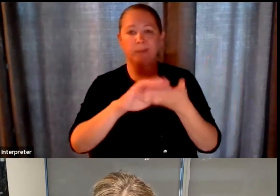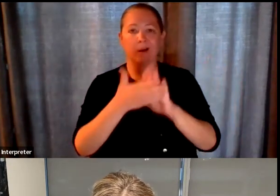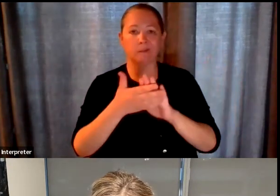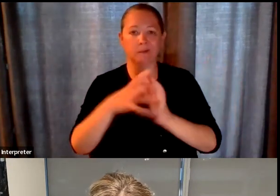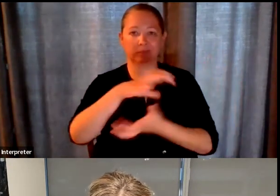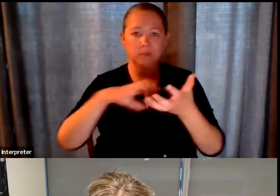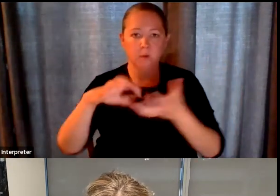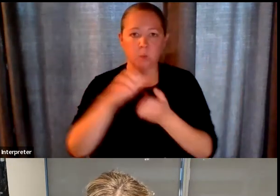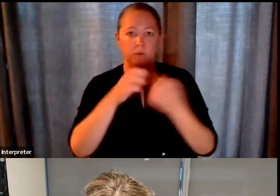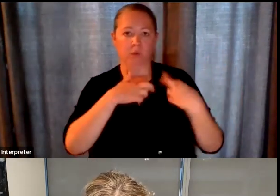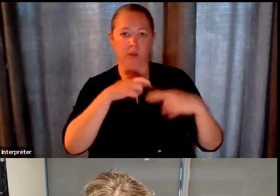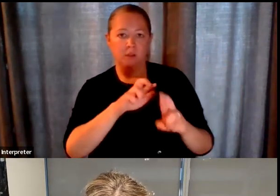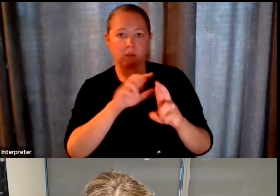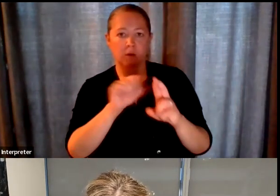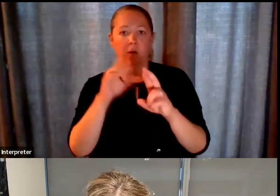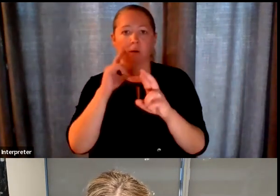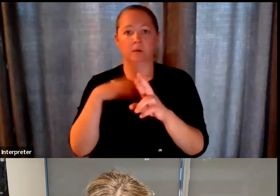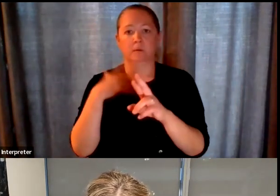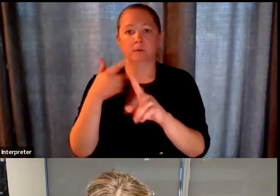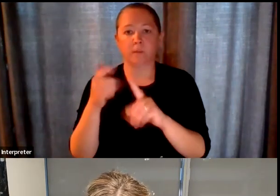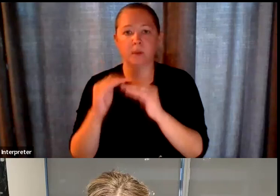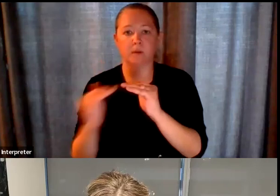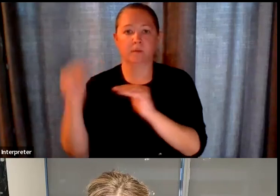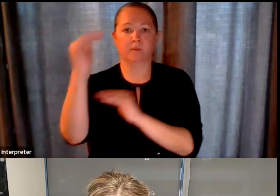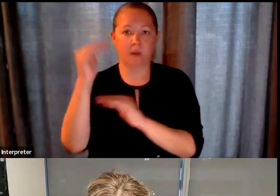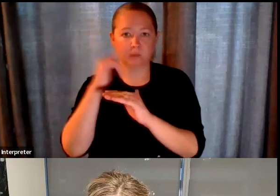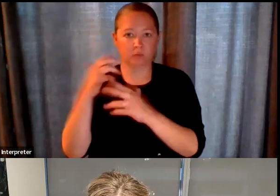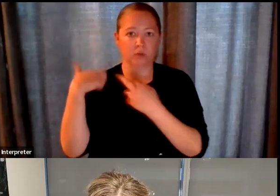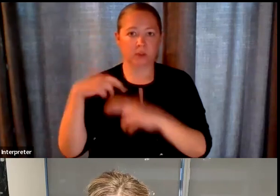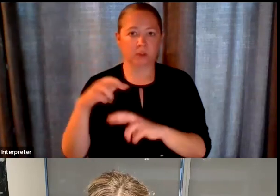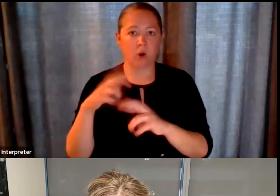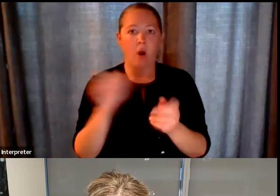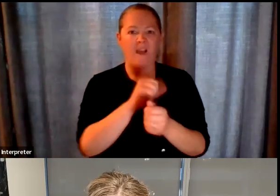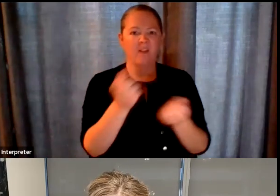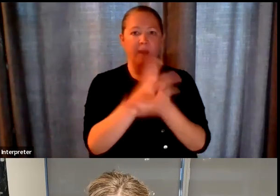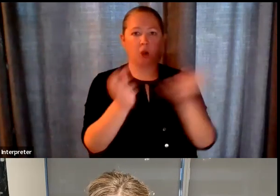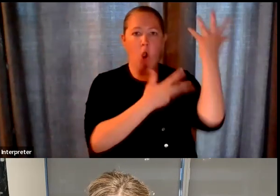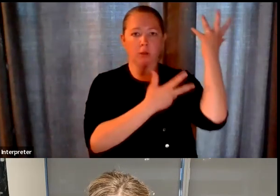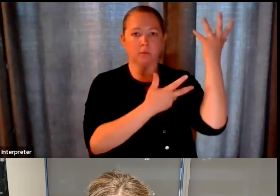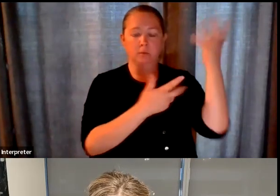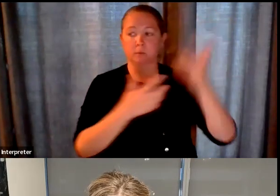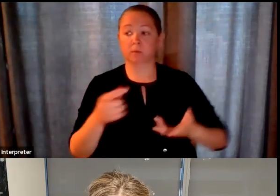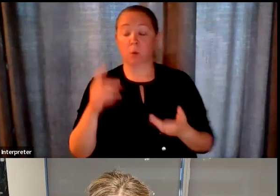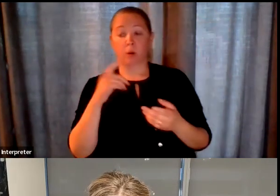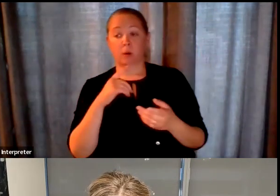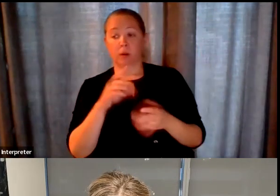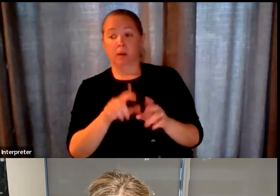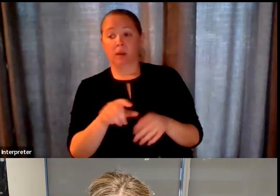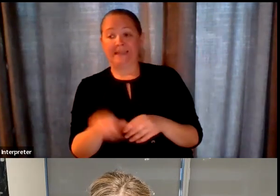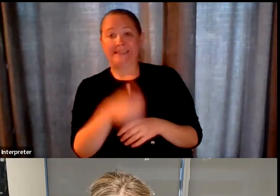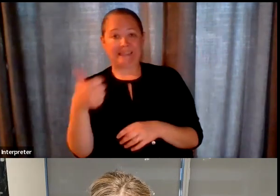and the effect advance religion, all of that is gone. Instead, the court said, we look at history and we look at